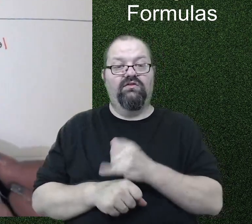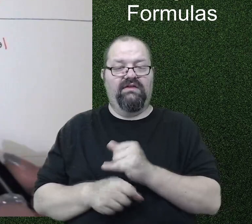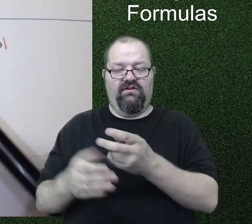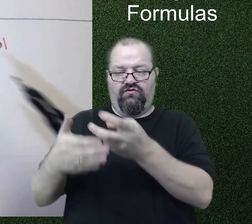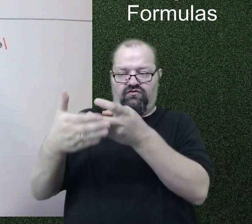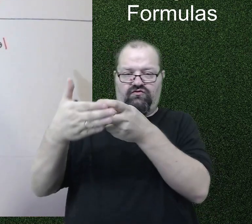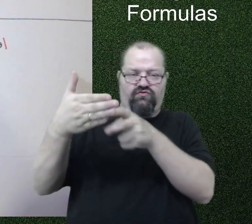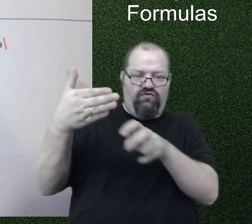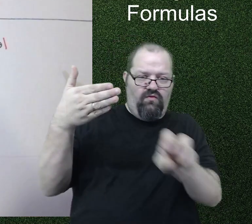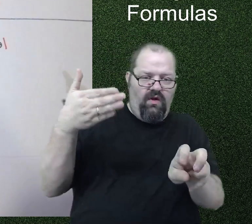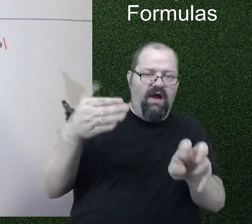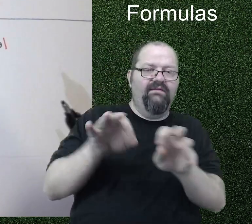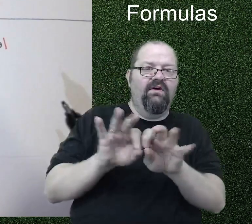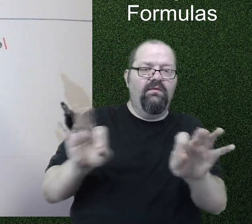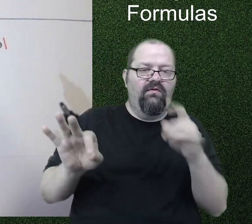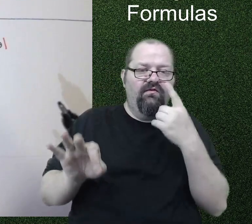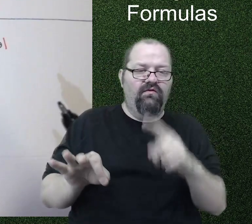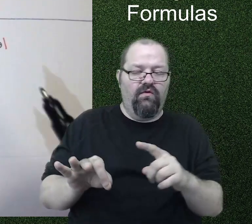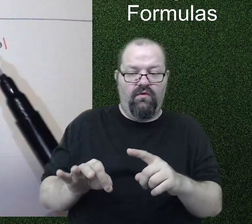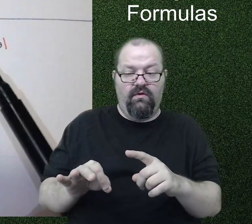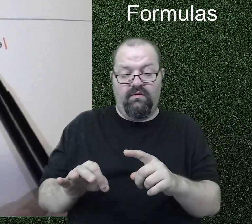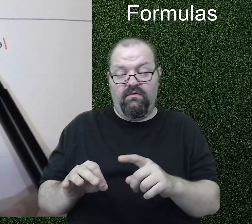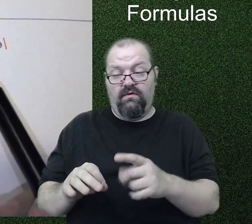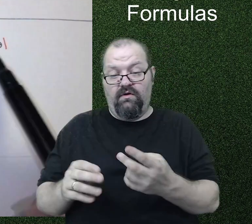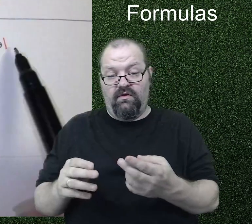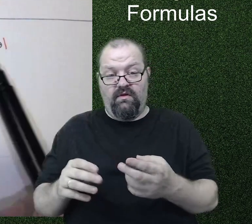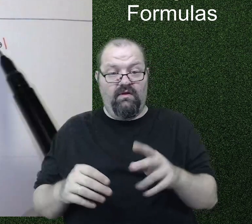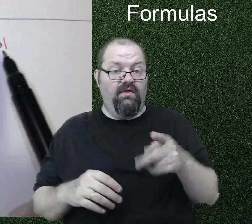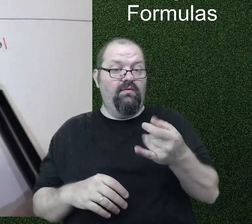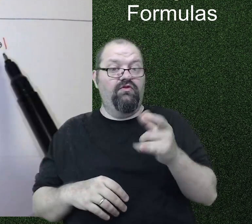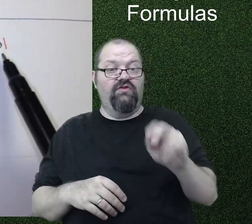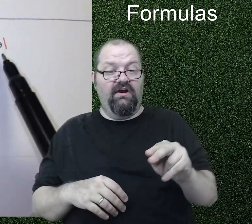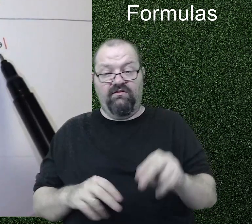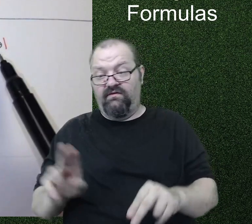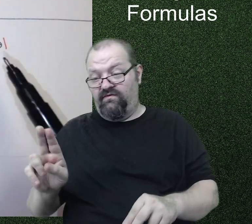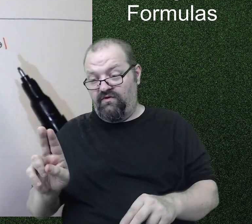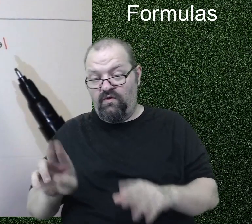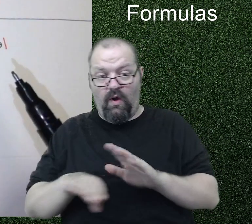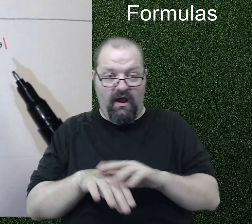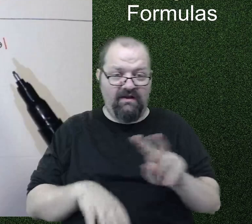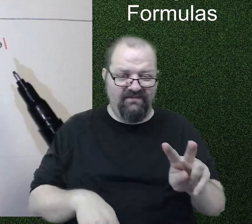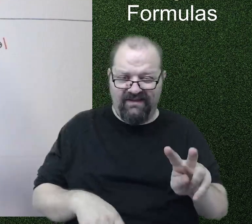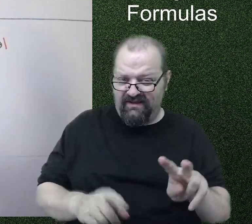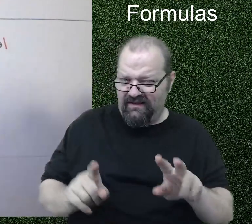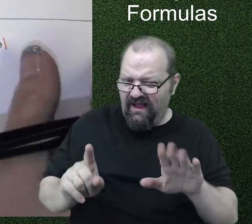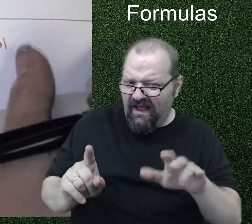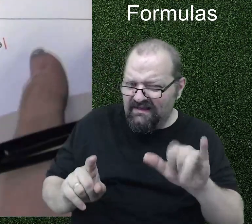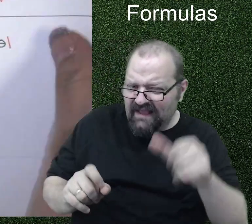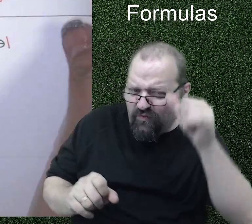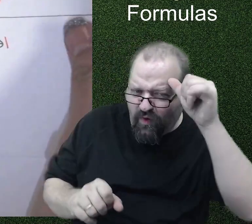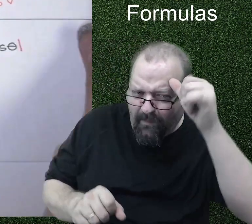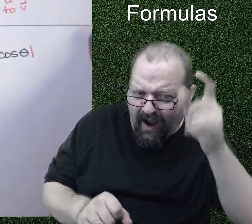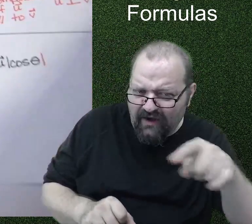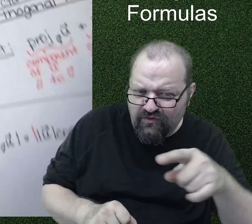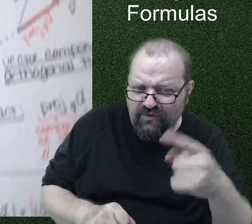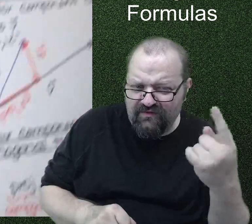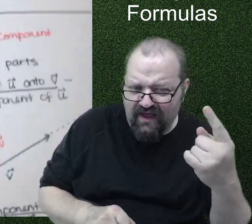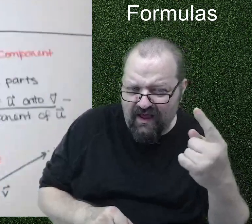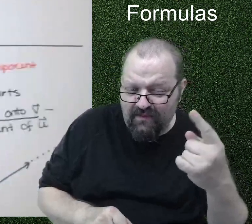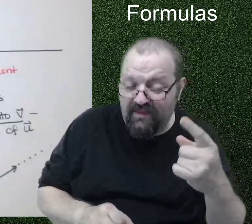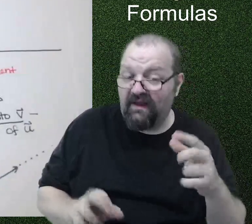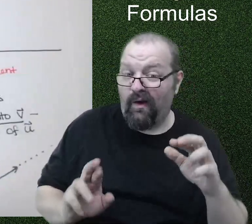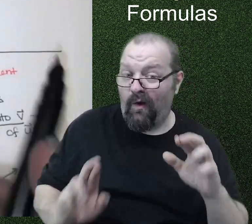formula for the length of the projection of u onto v. Does this remind you of something? I hope it reminds